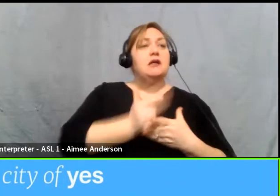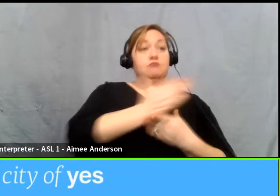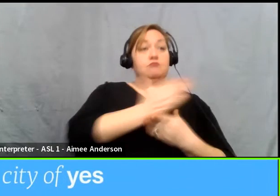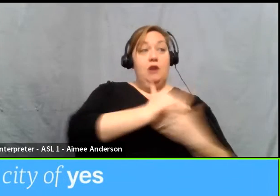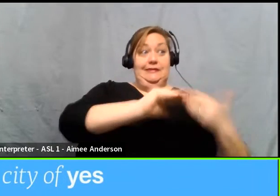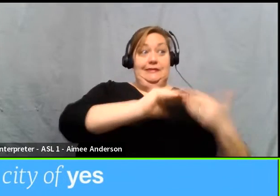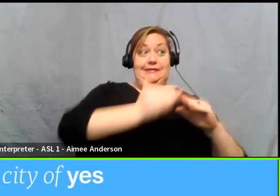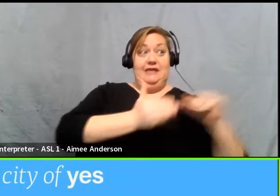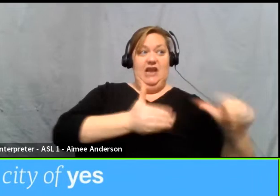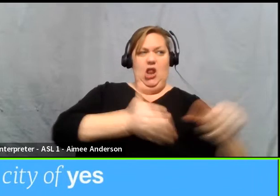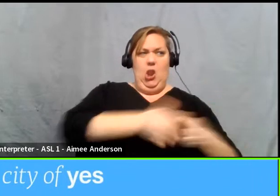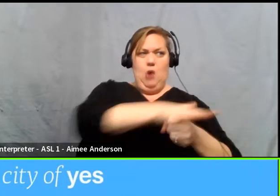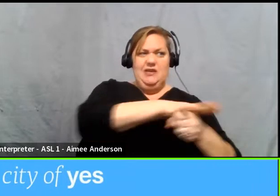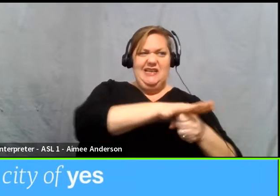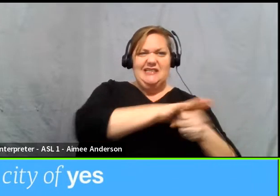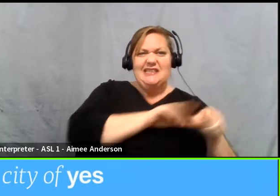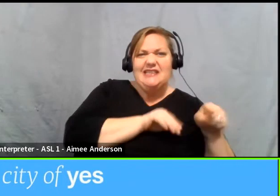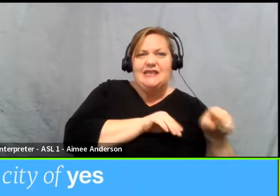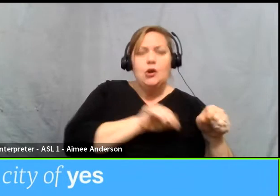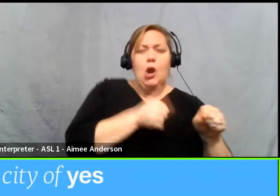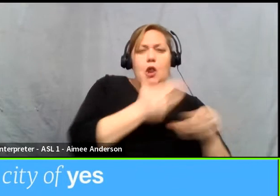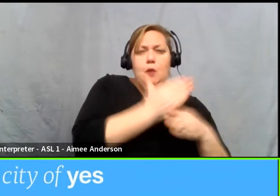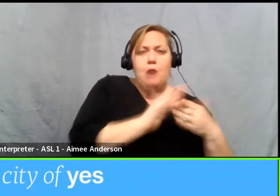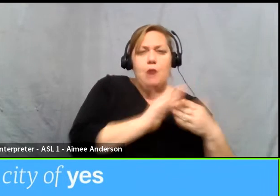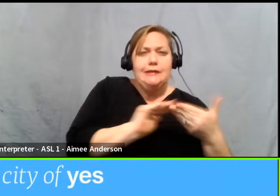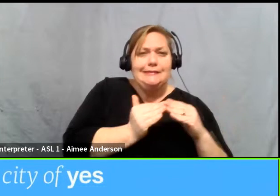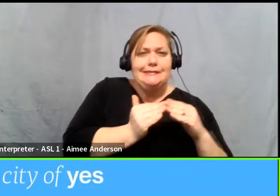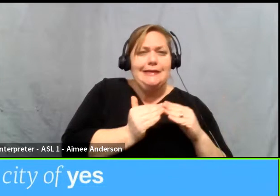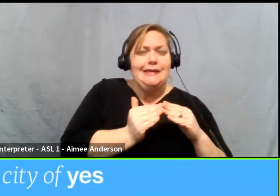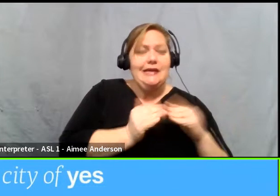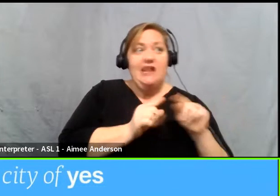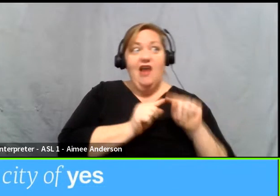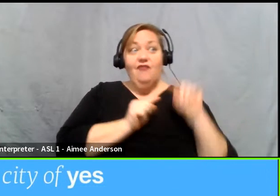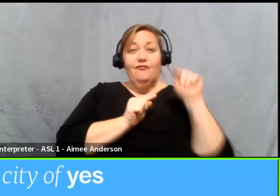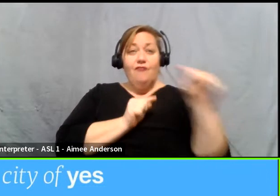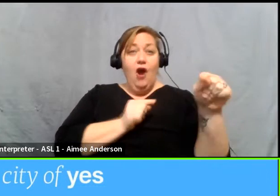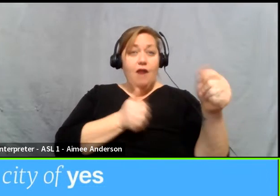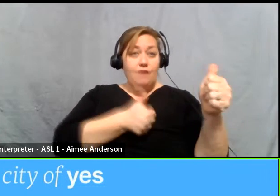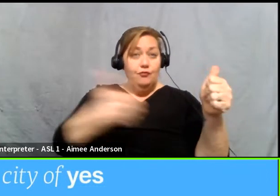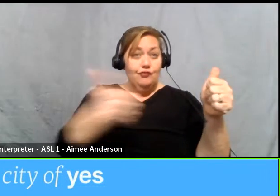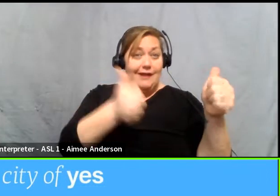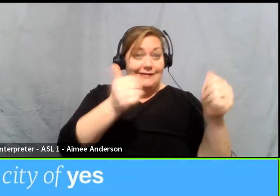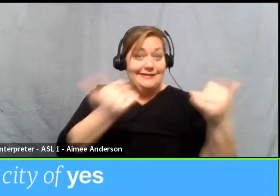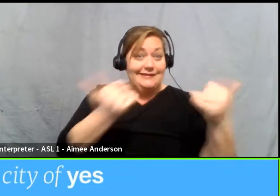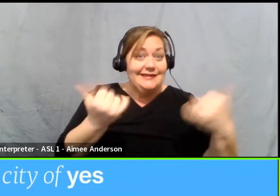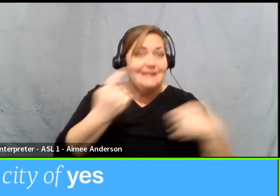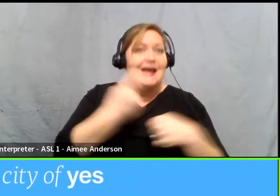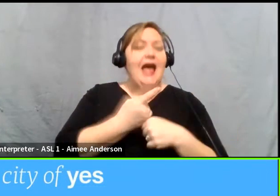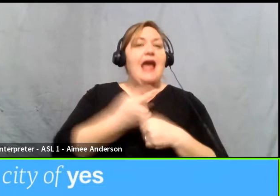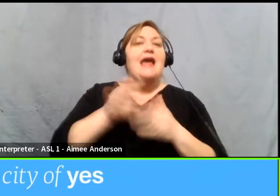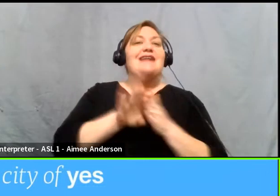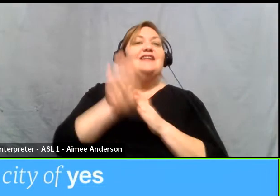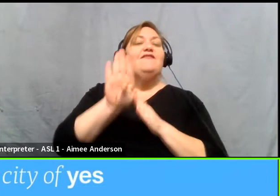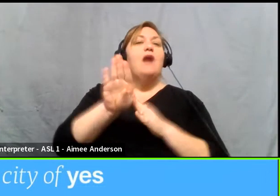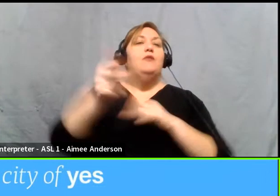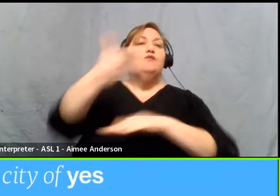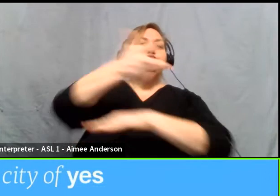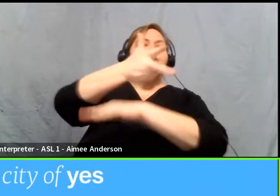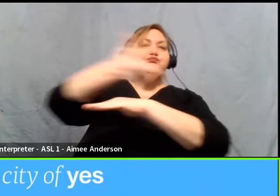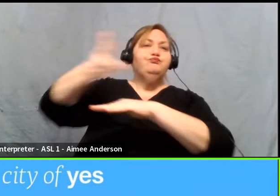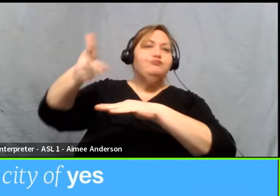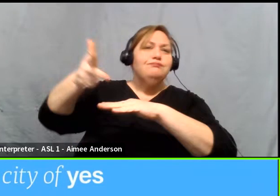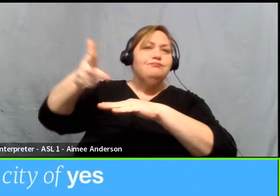are low-density parts of the city or other parts of the city that are far from transit today. Developers are often providing parking above what the